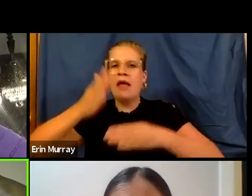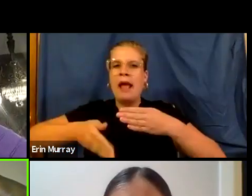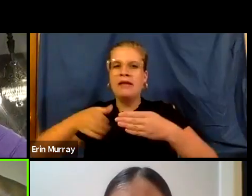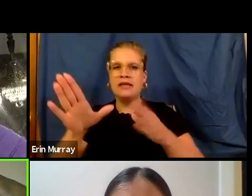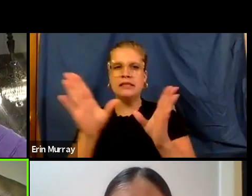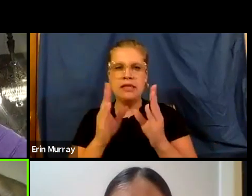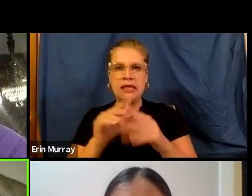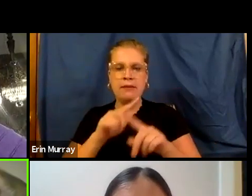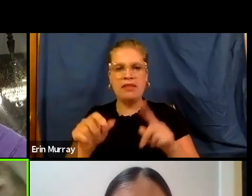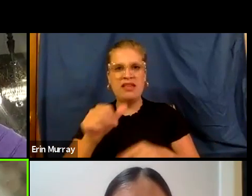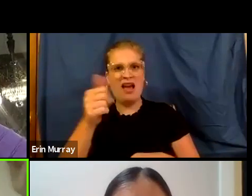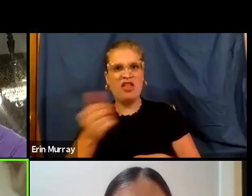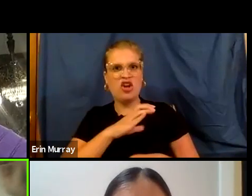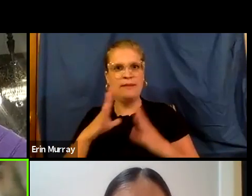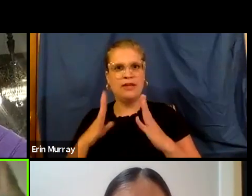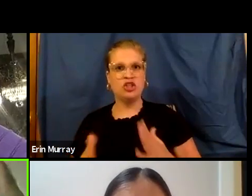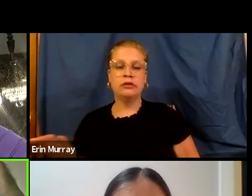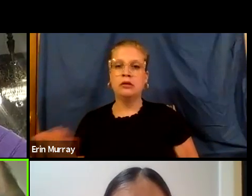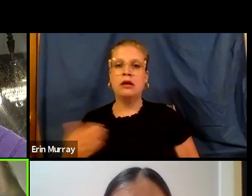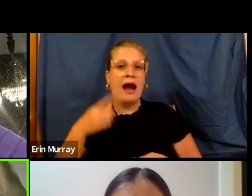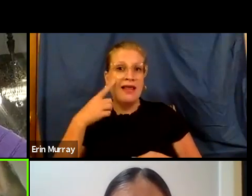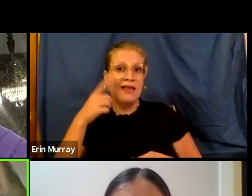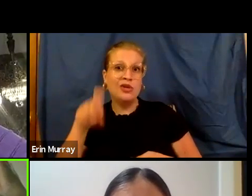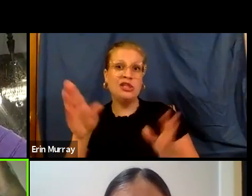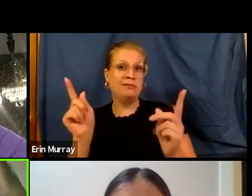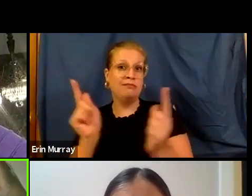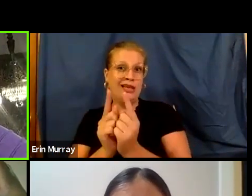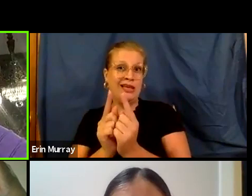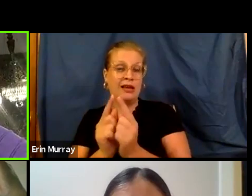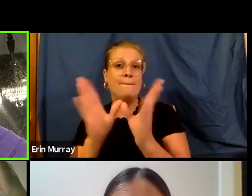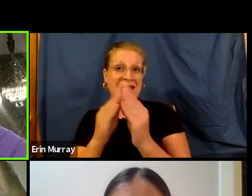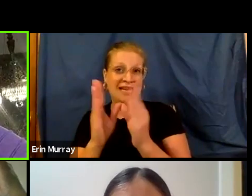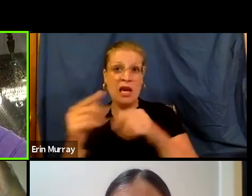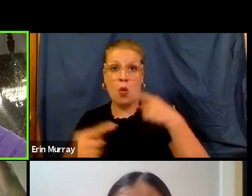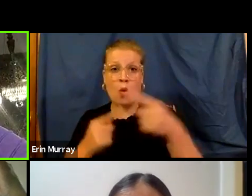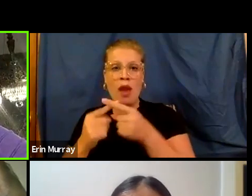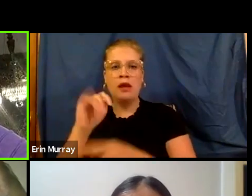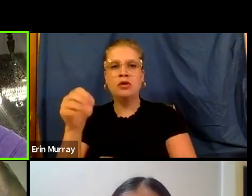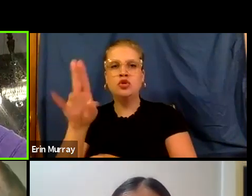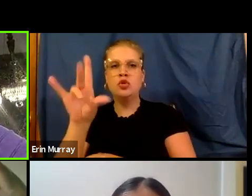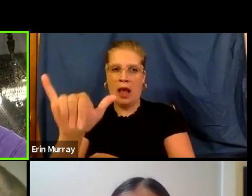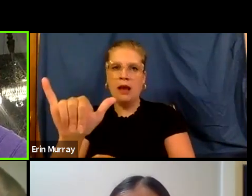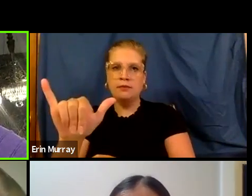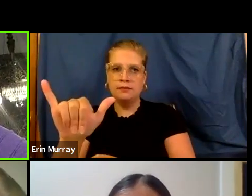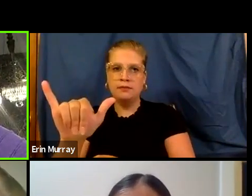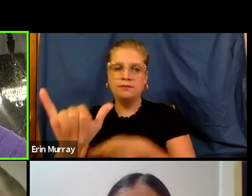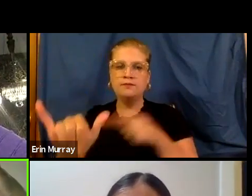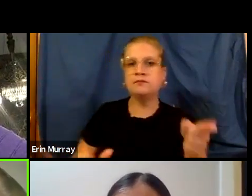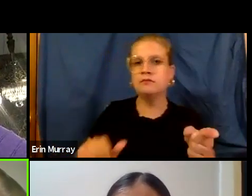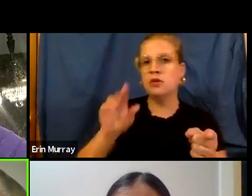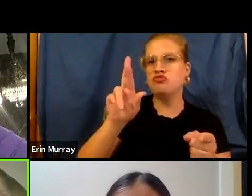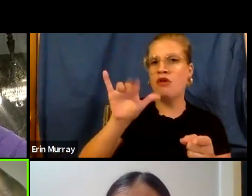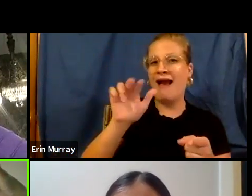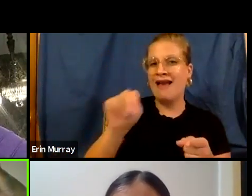what the other question. I do feel that we probably should meet in July. Yeah. And that's. I agree too.